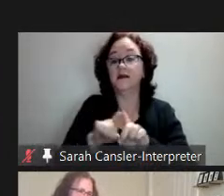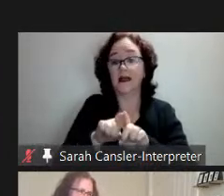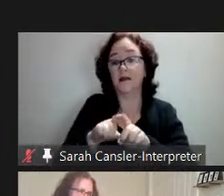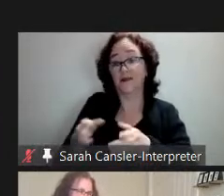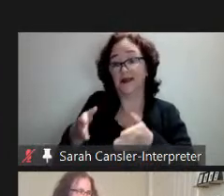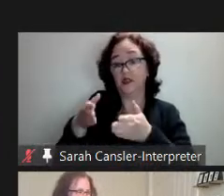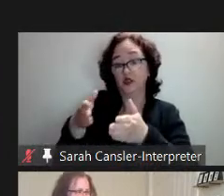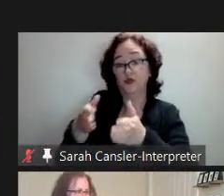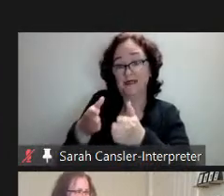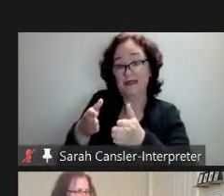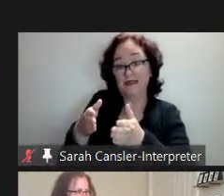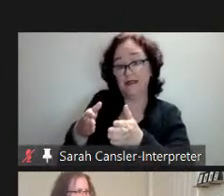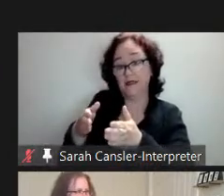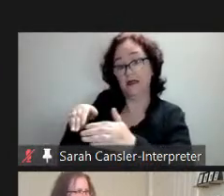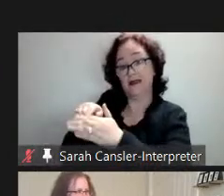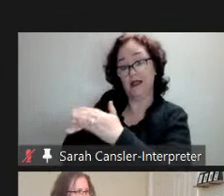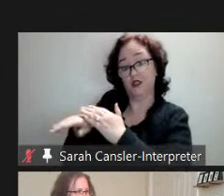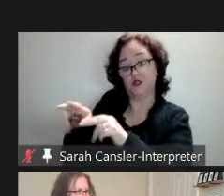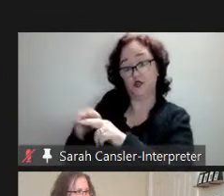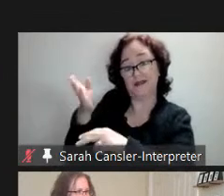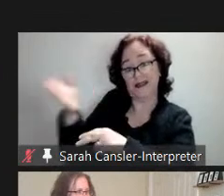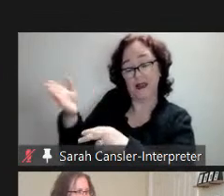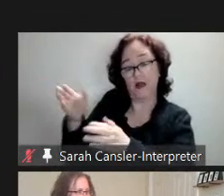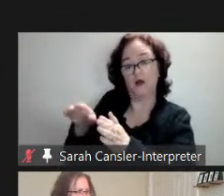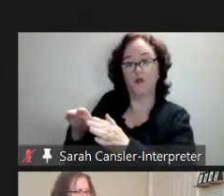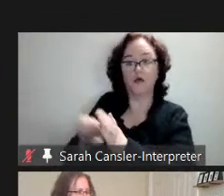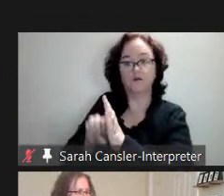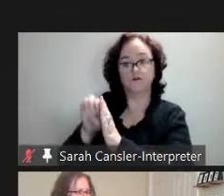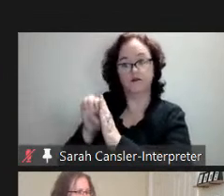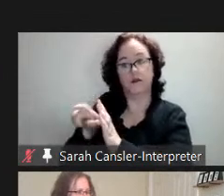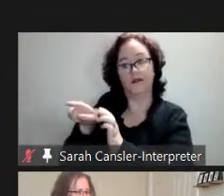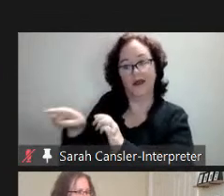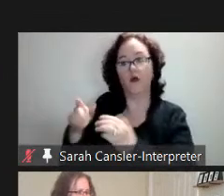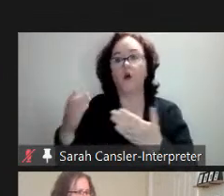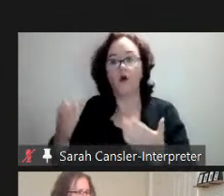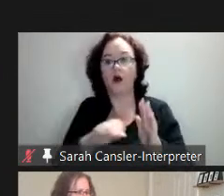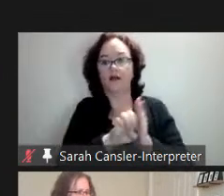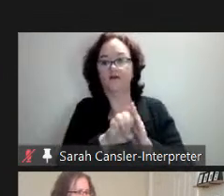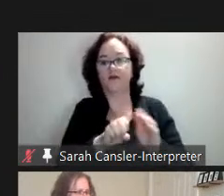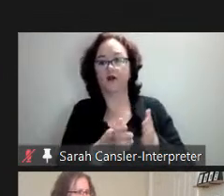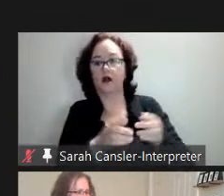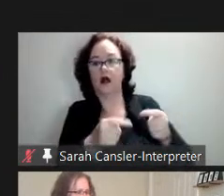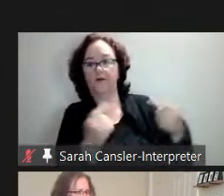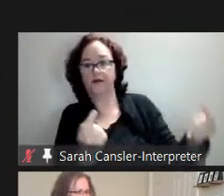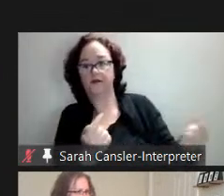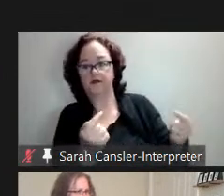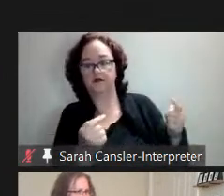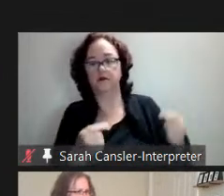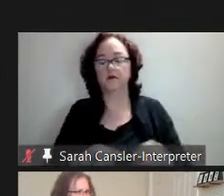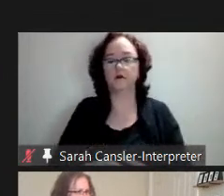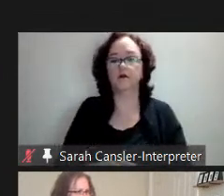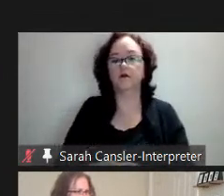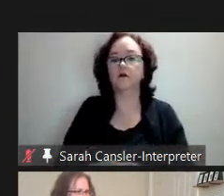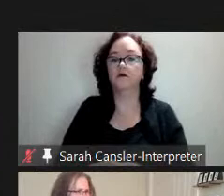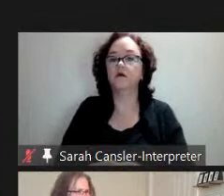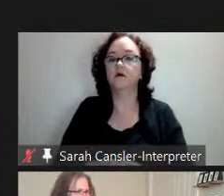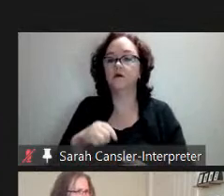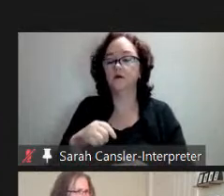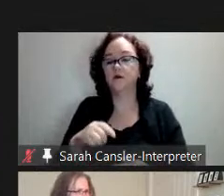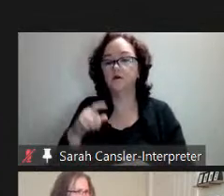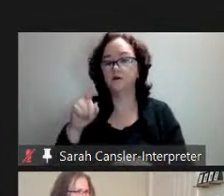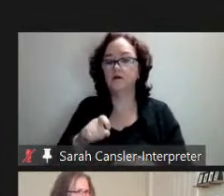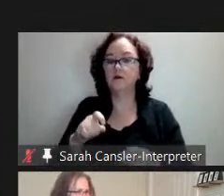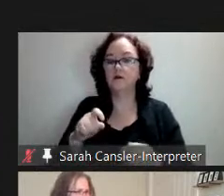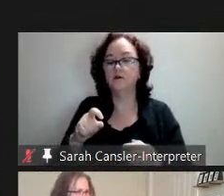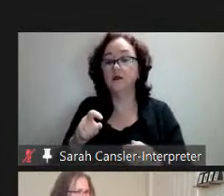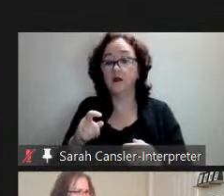escalator access on the east side of the station. In terms of step-free access, you would choose the elevator on the side where you're